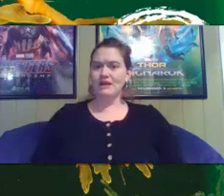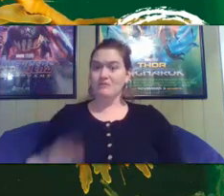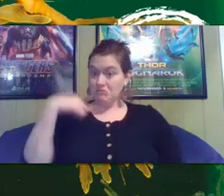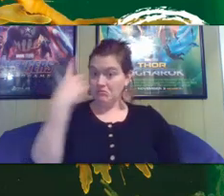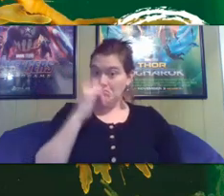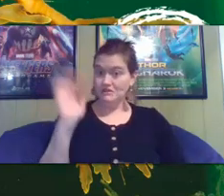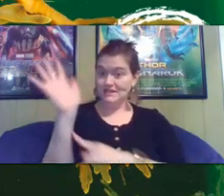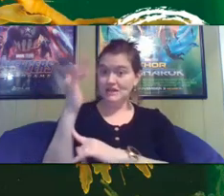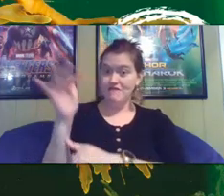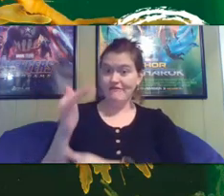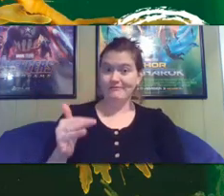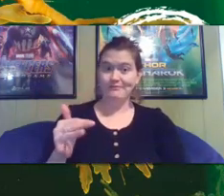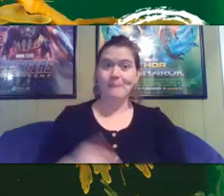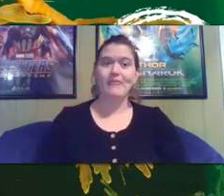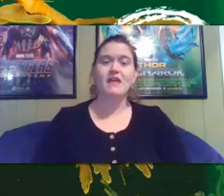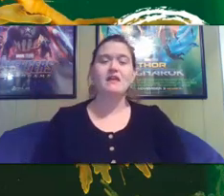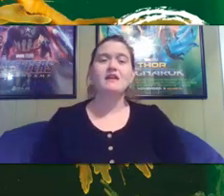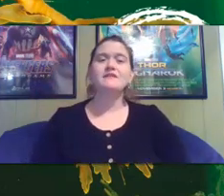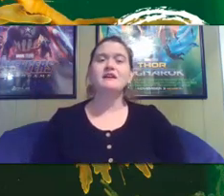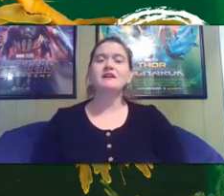its body looks like a leaf.